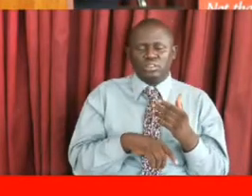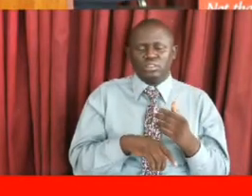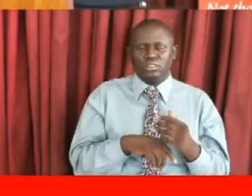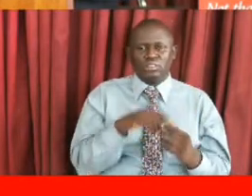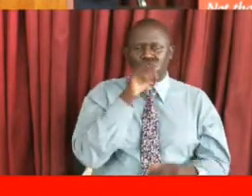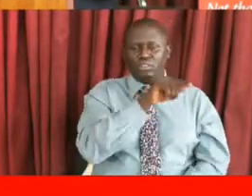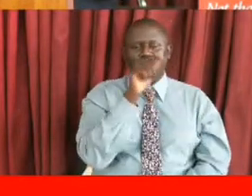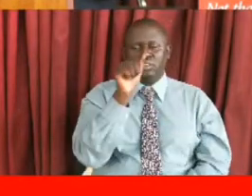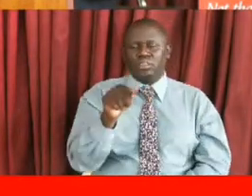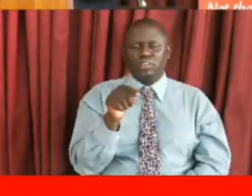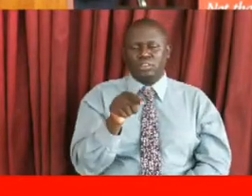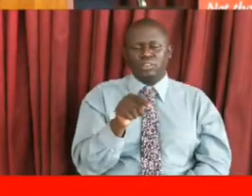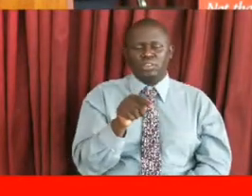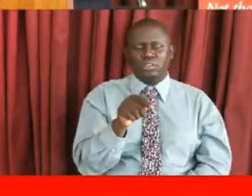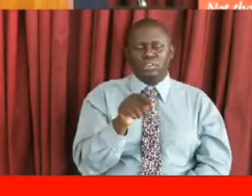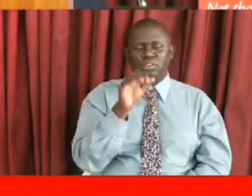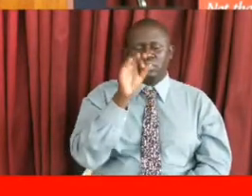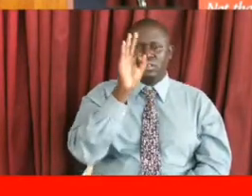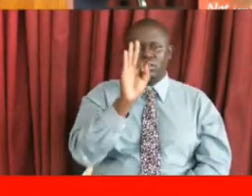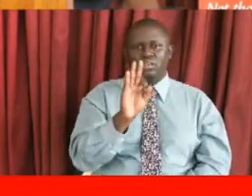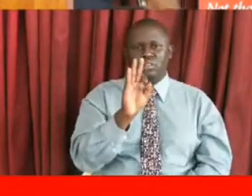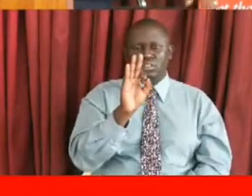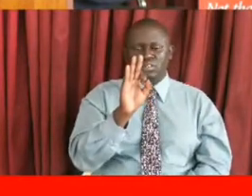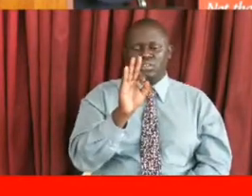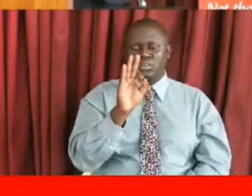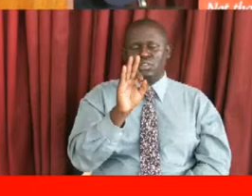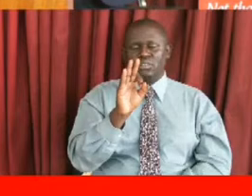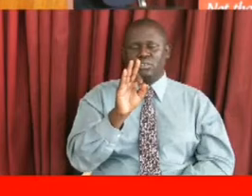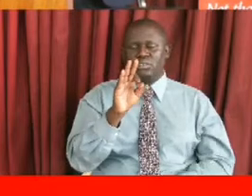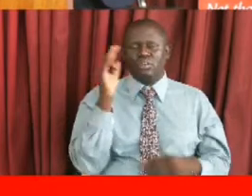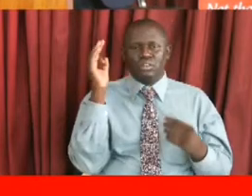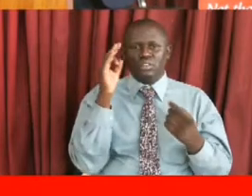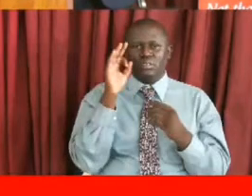Ammon and they attacked him from Syria a